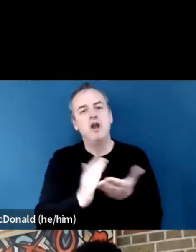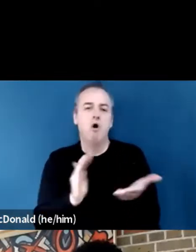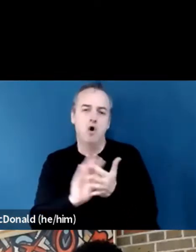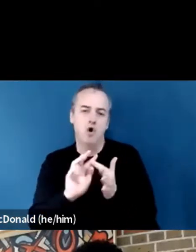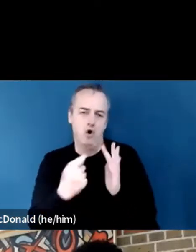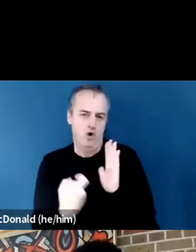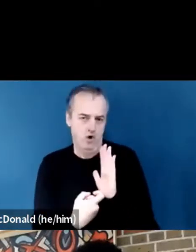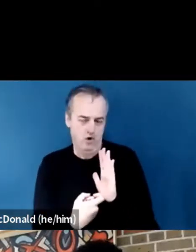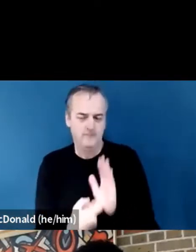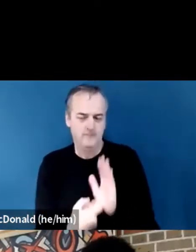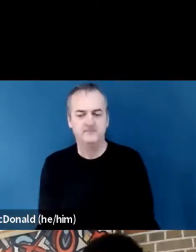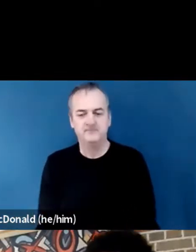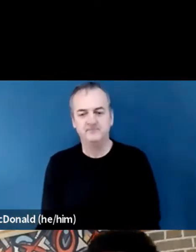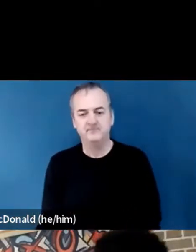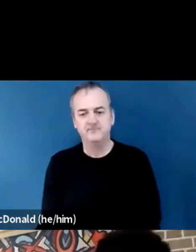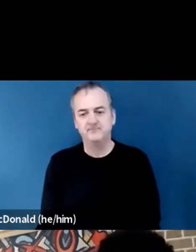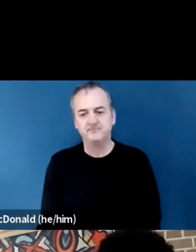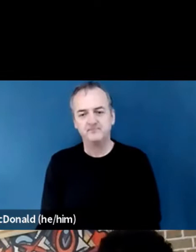Great, and David?